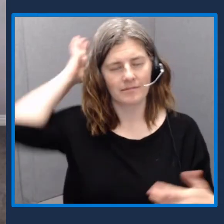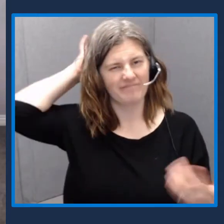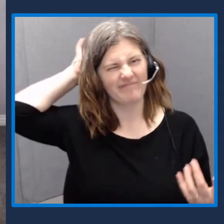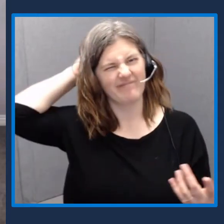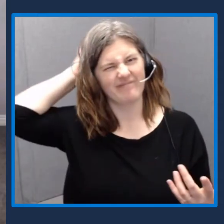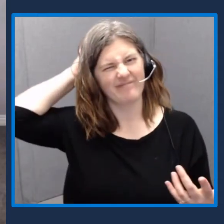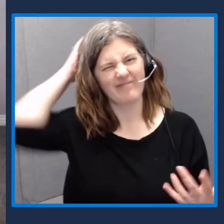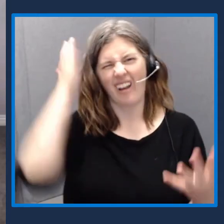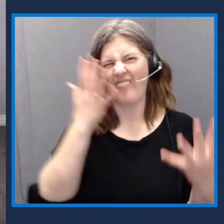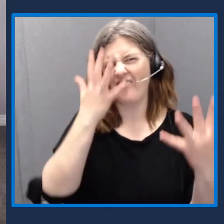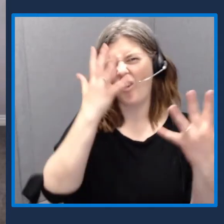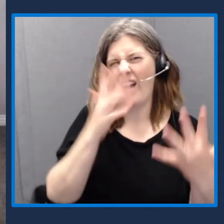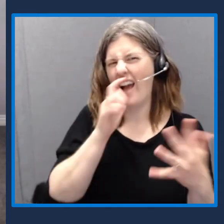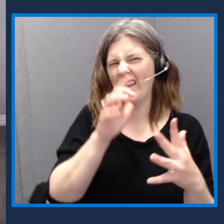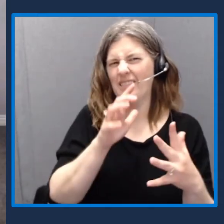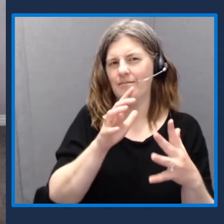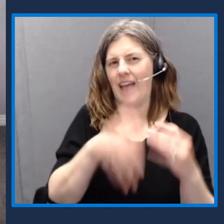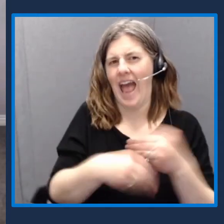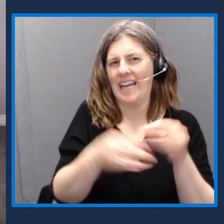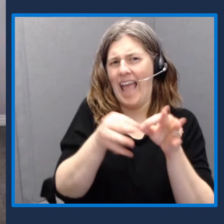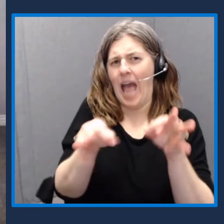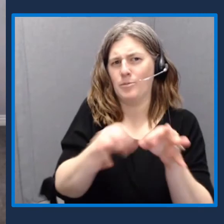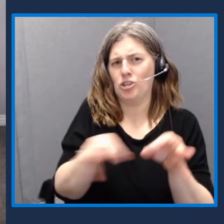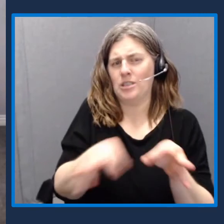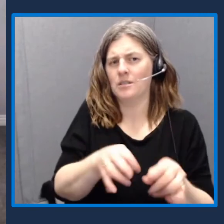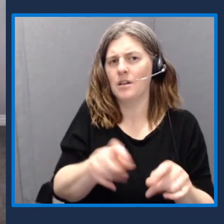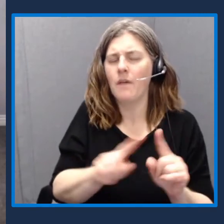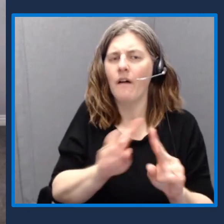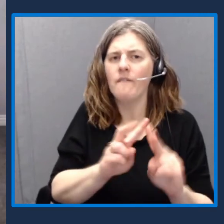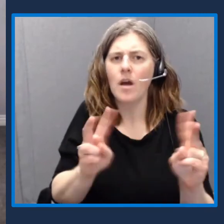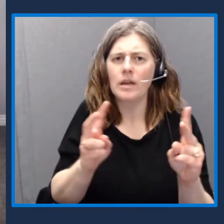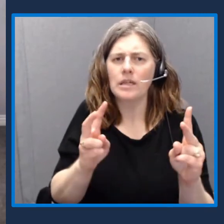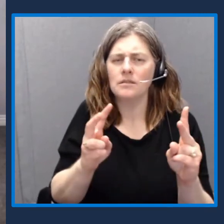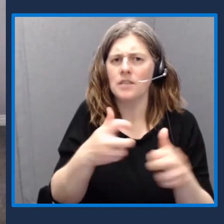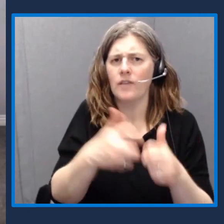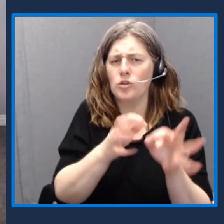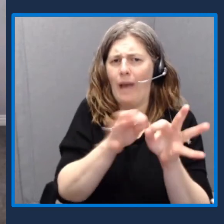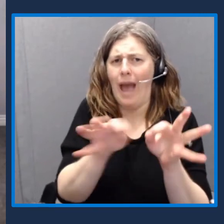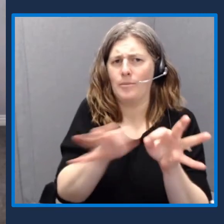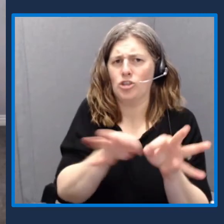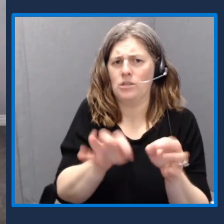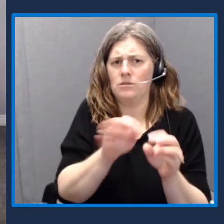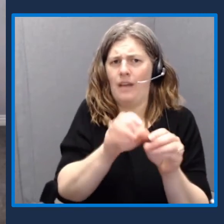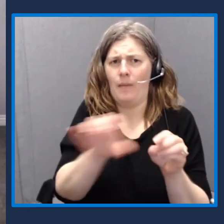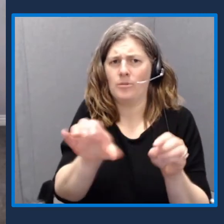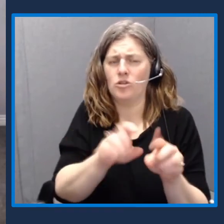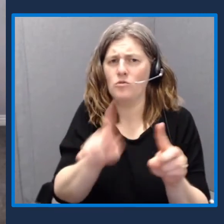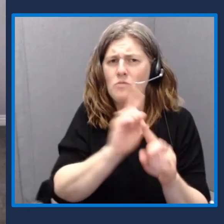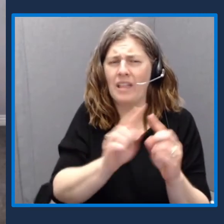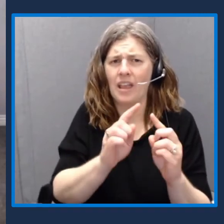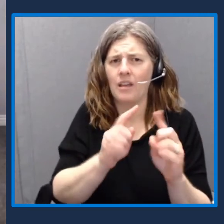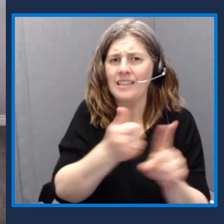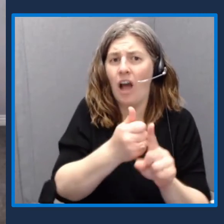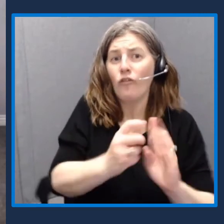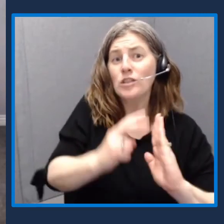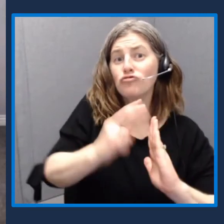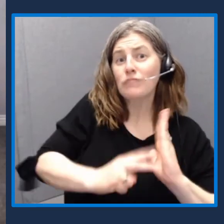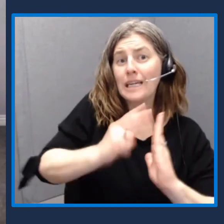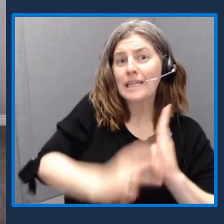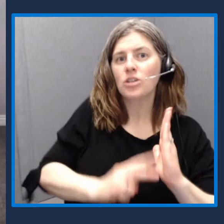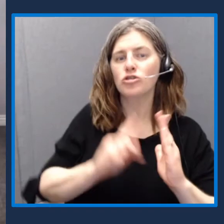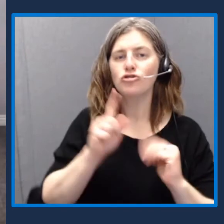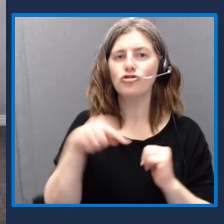Unfortunately, I didn't caption this, but it would be very difficult to caption because essentially it was really reading out